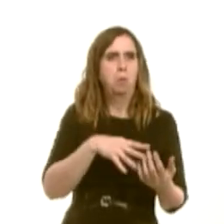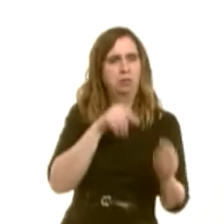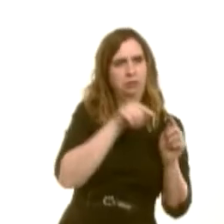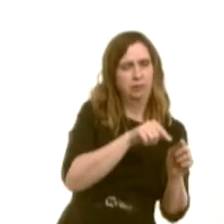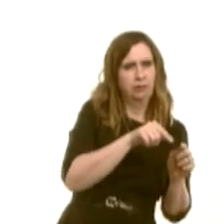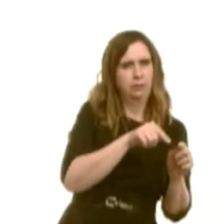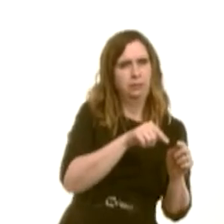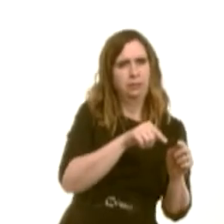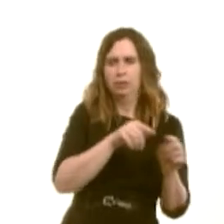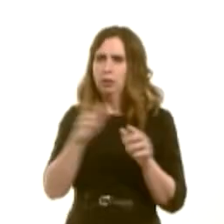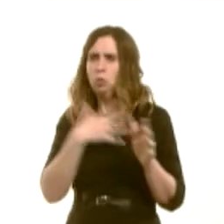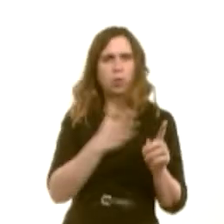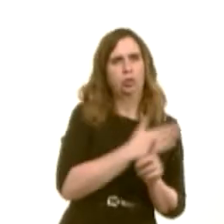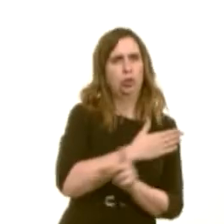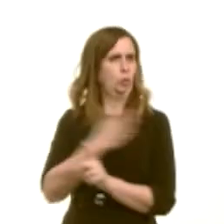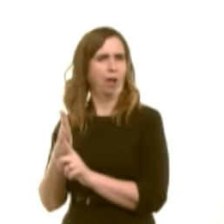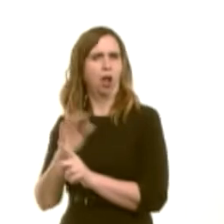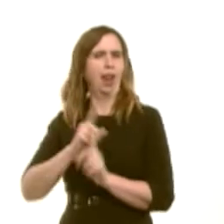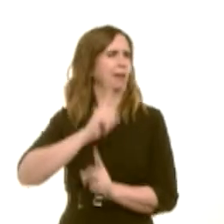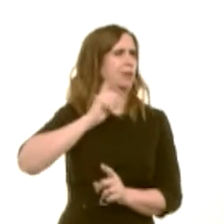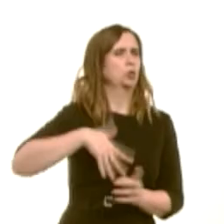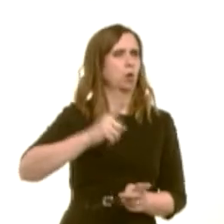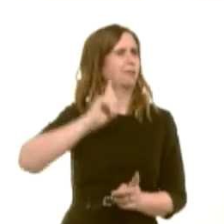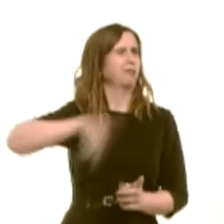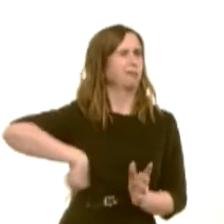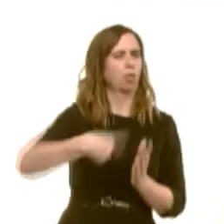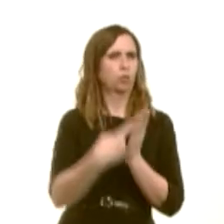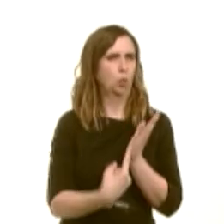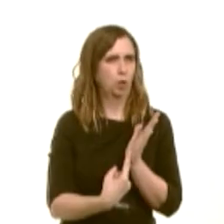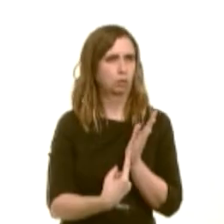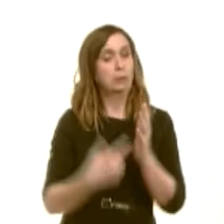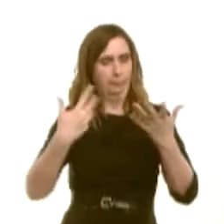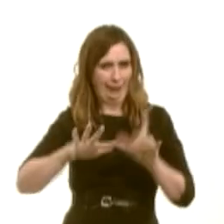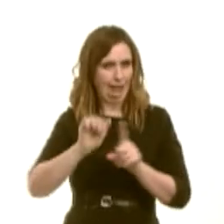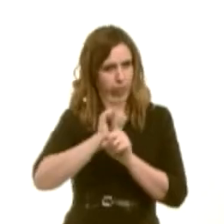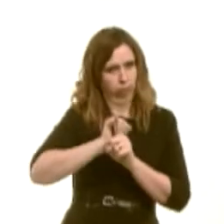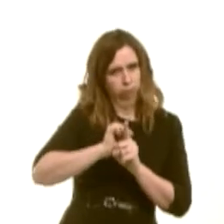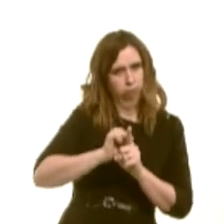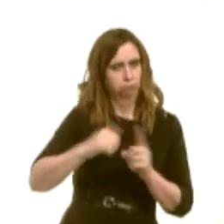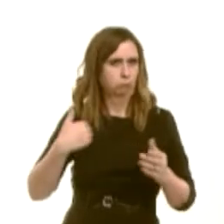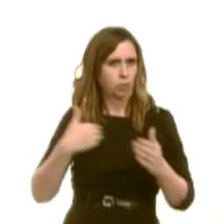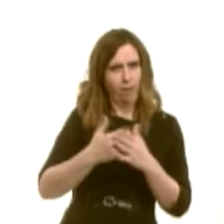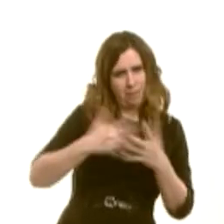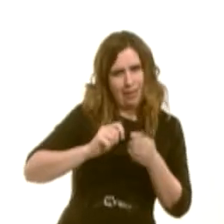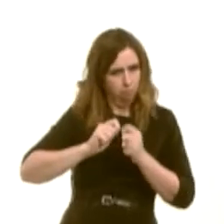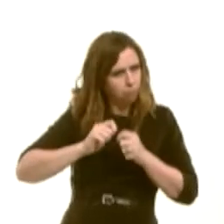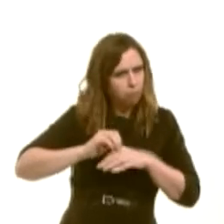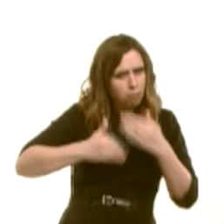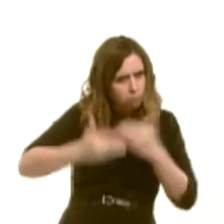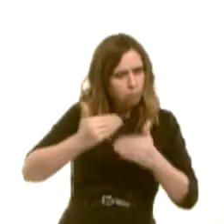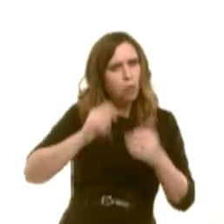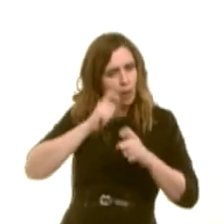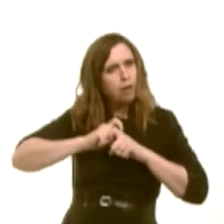another and avoid the rules? So work has been done on that up till now. We're willing to continue